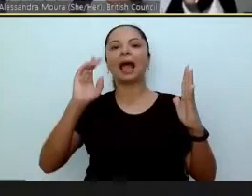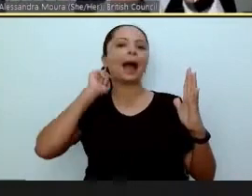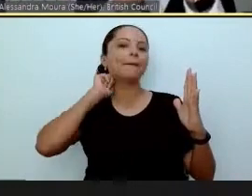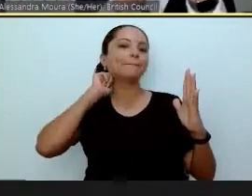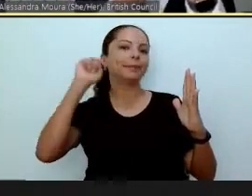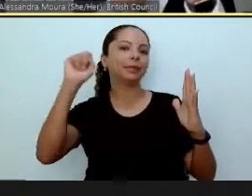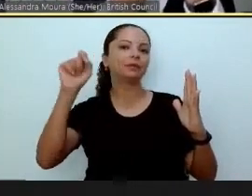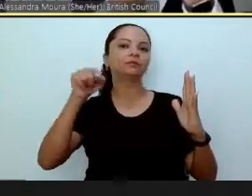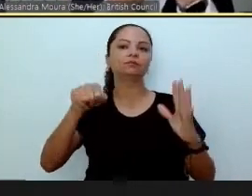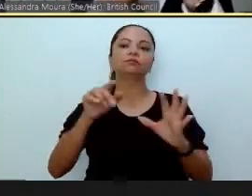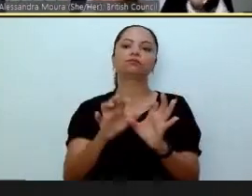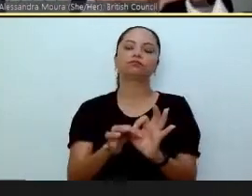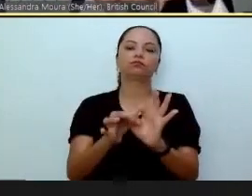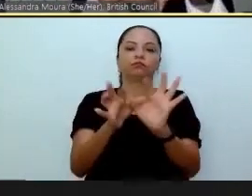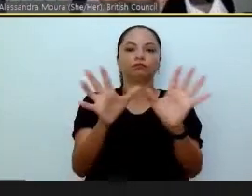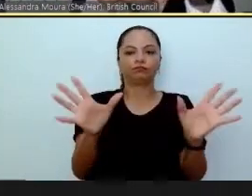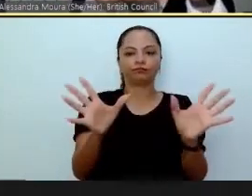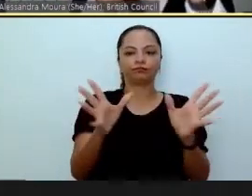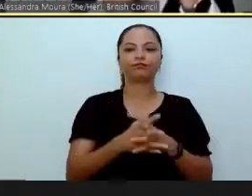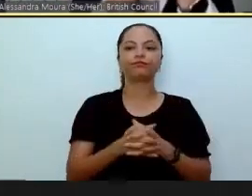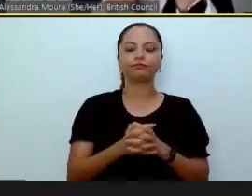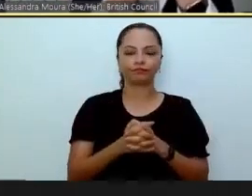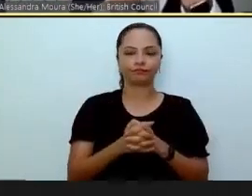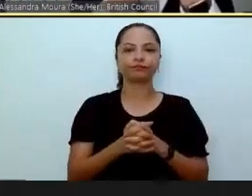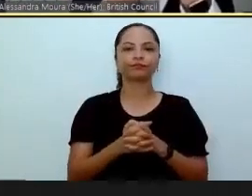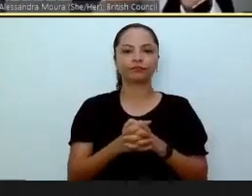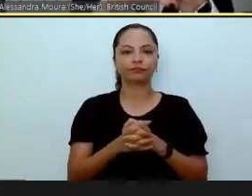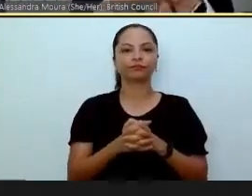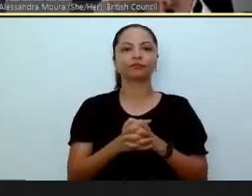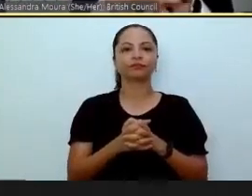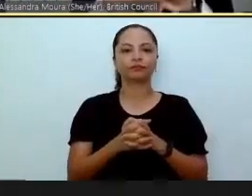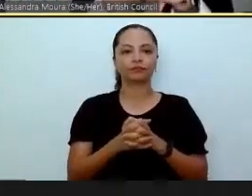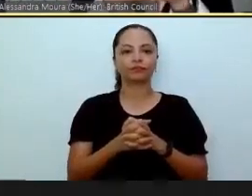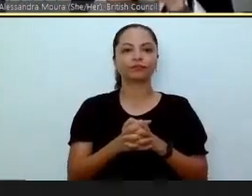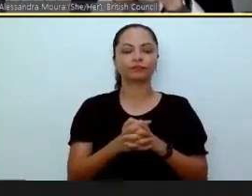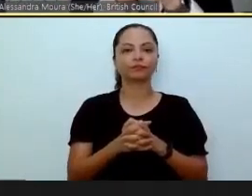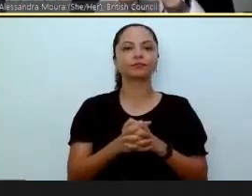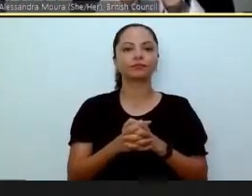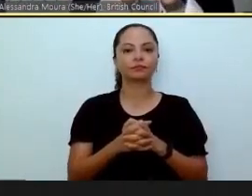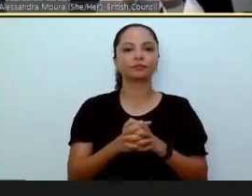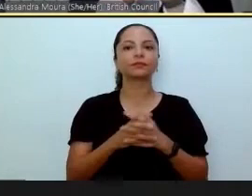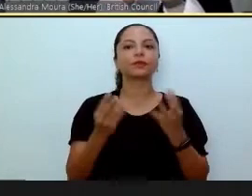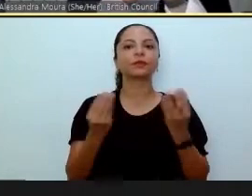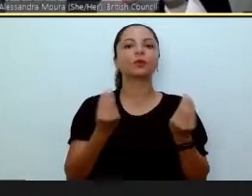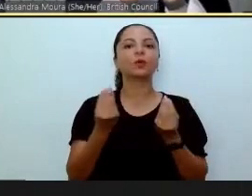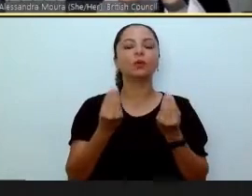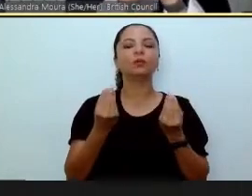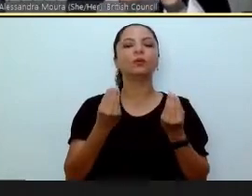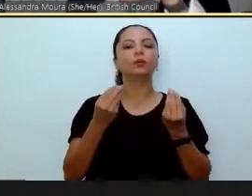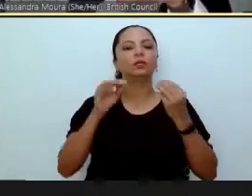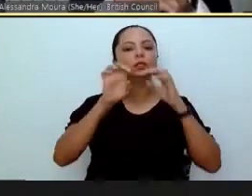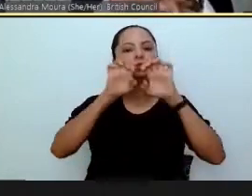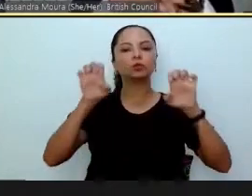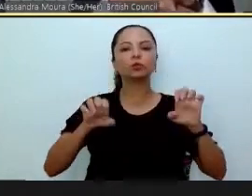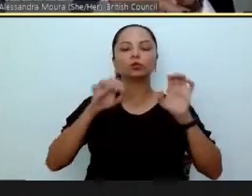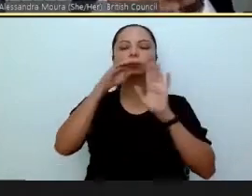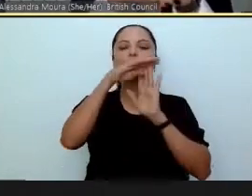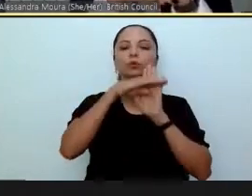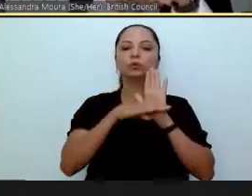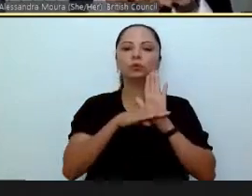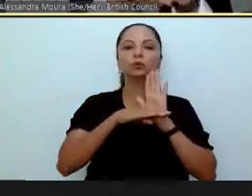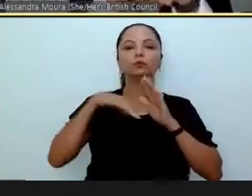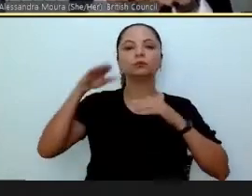And the framework starts with a self-assessment. So we are going to invite you to take